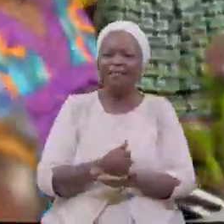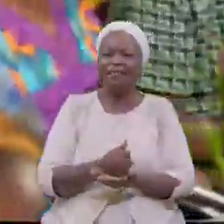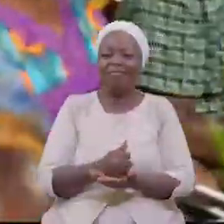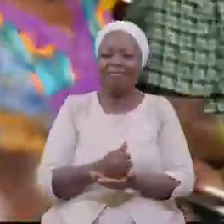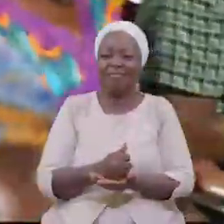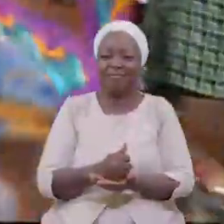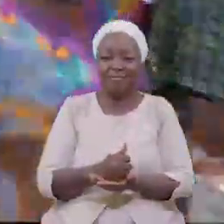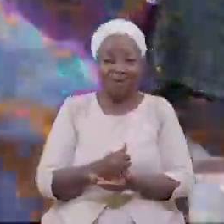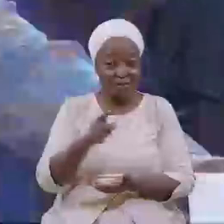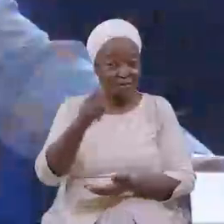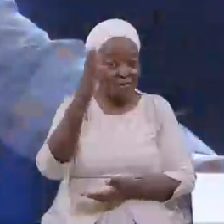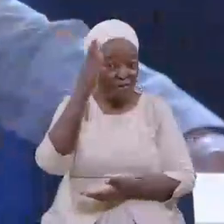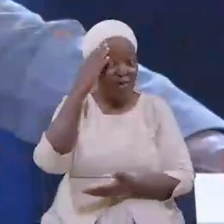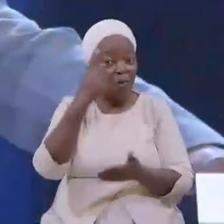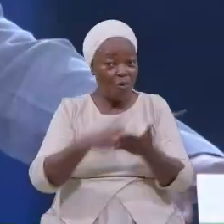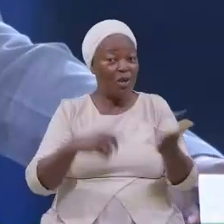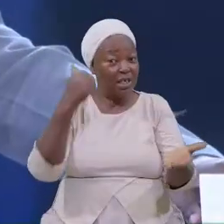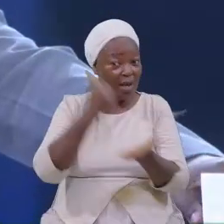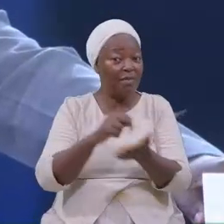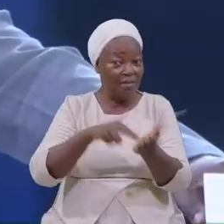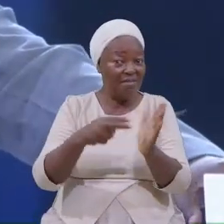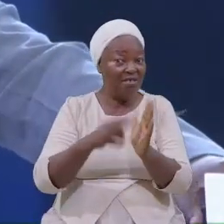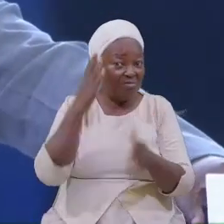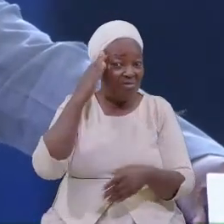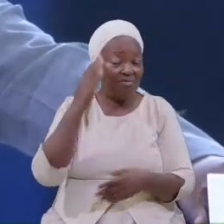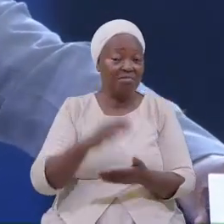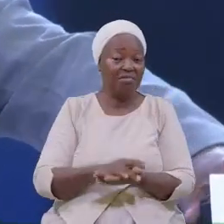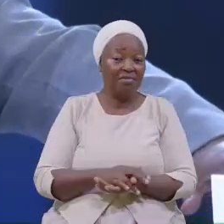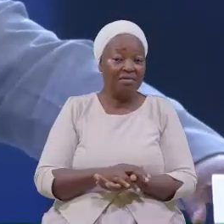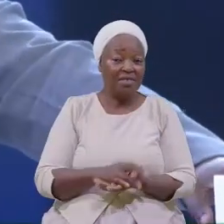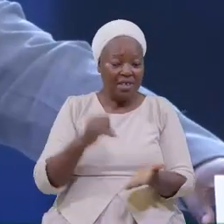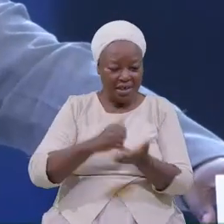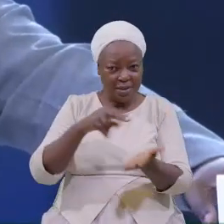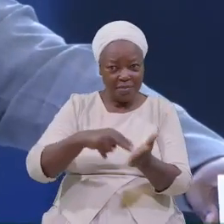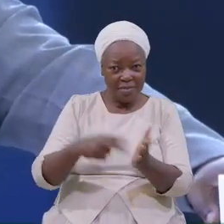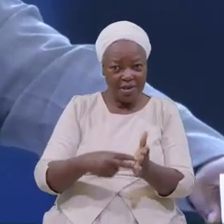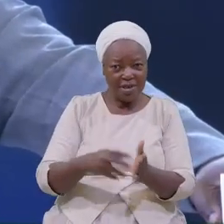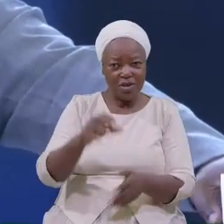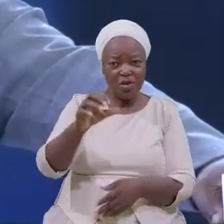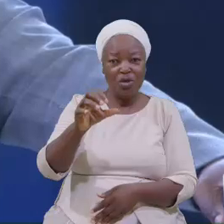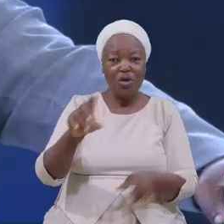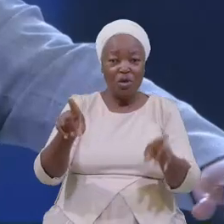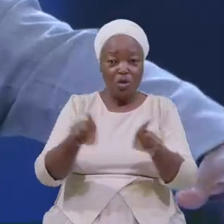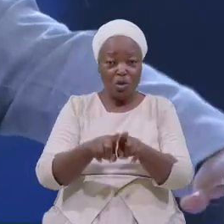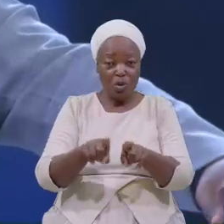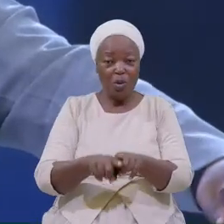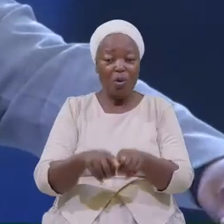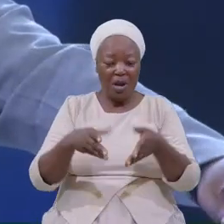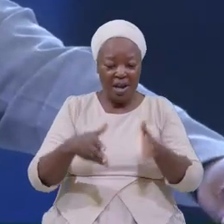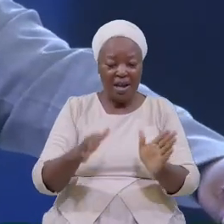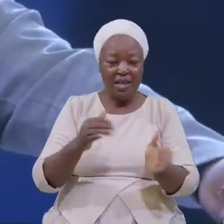You know what amen means? It means so let it be.